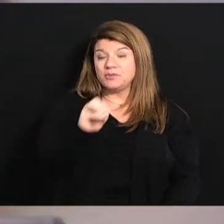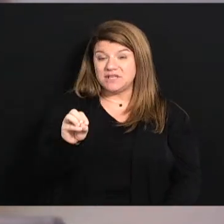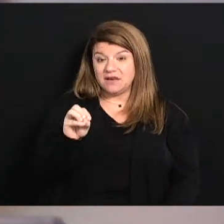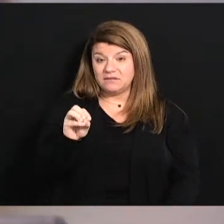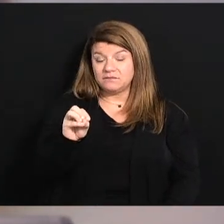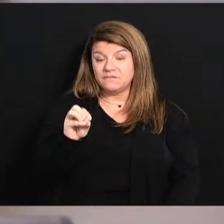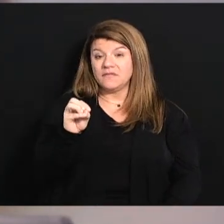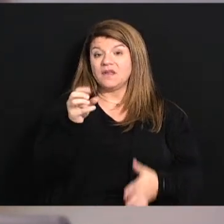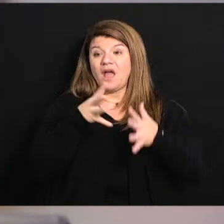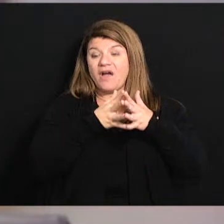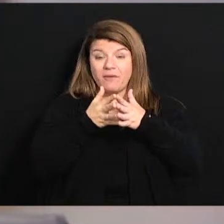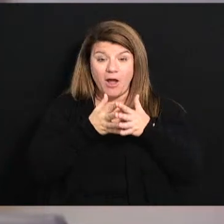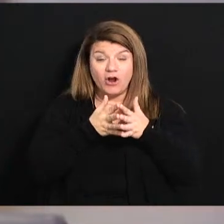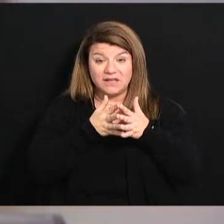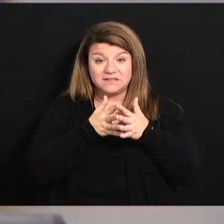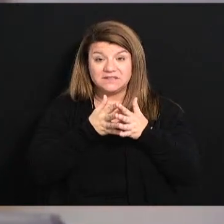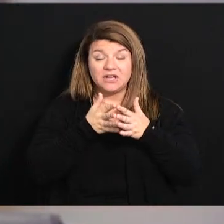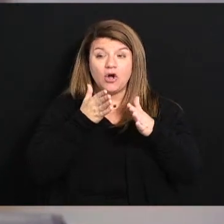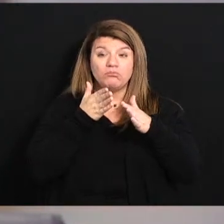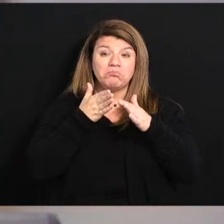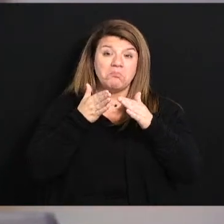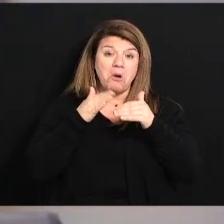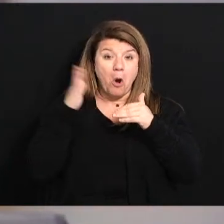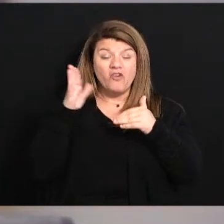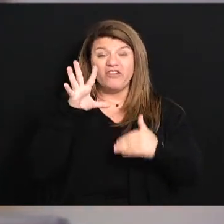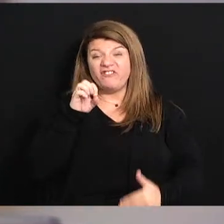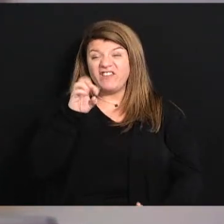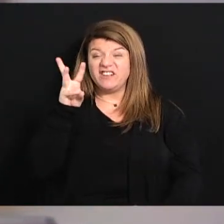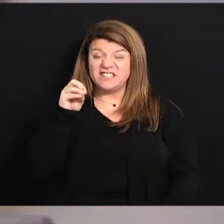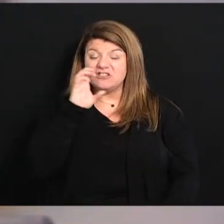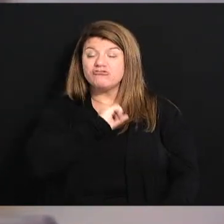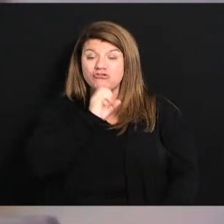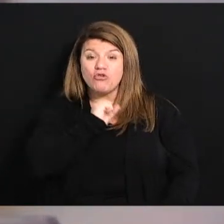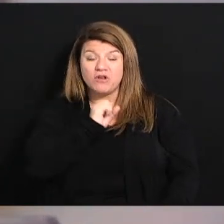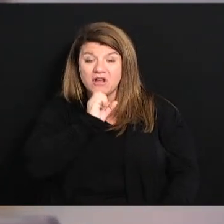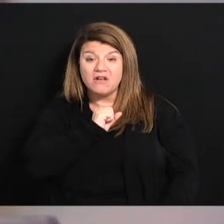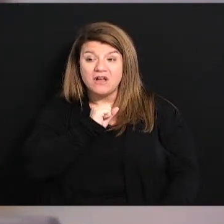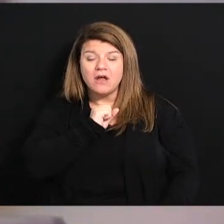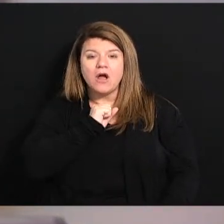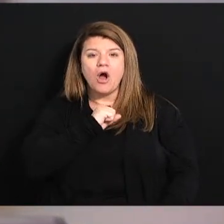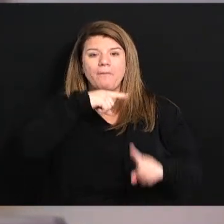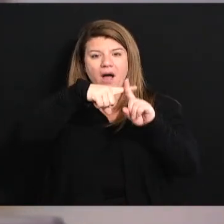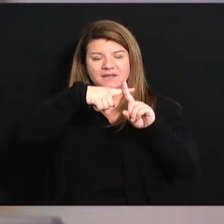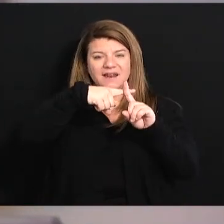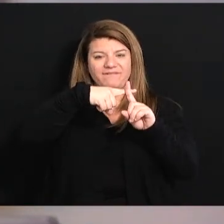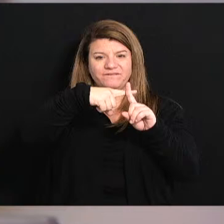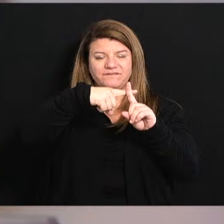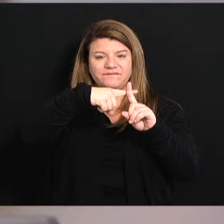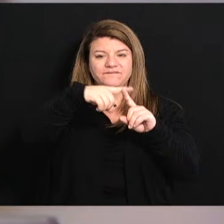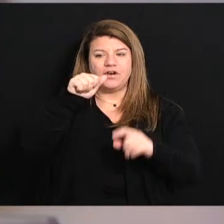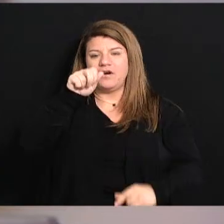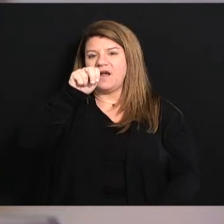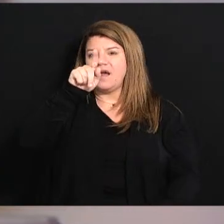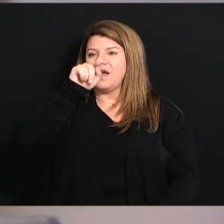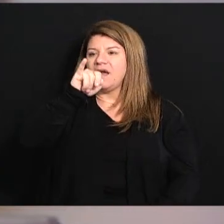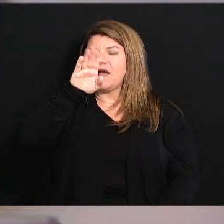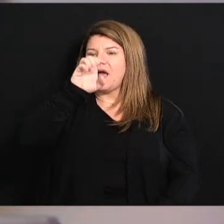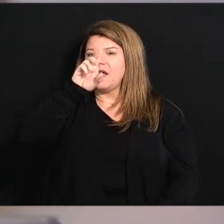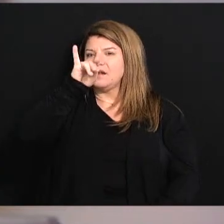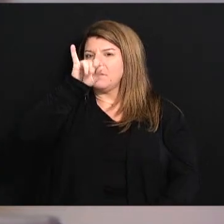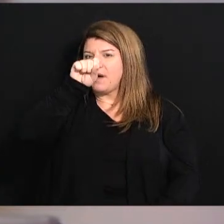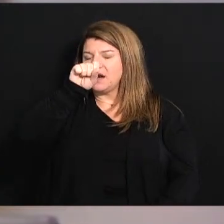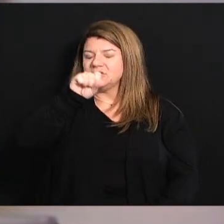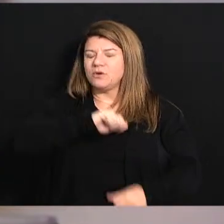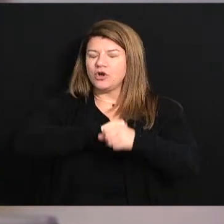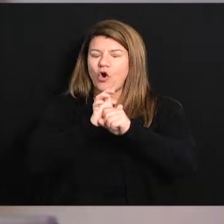of Americans over 50, 60 years old are positive for antibodies with